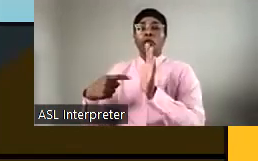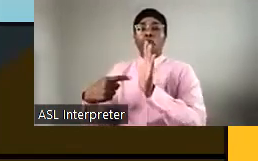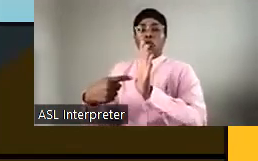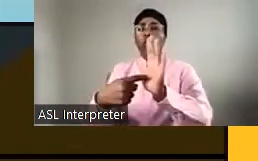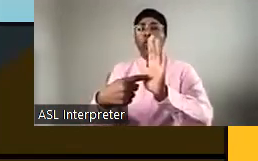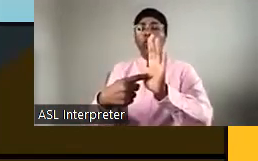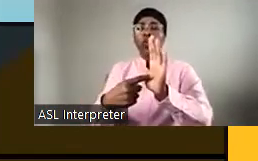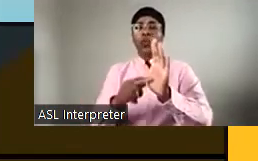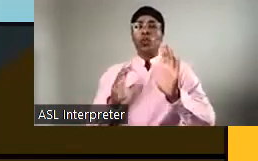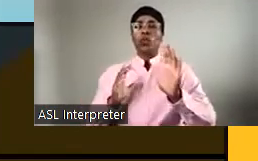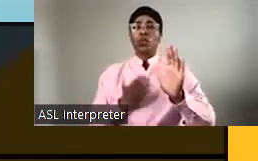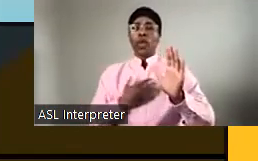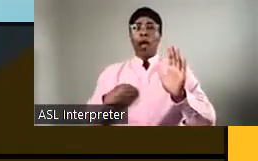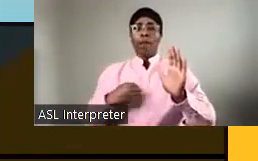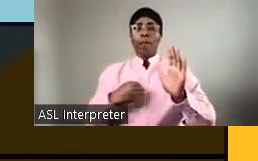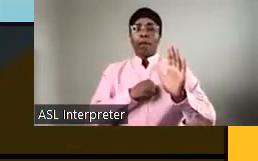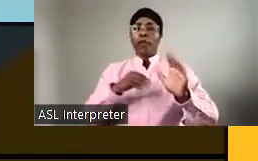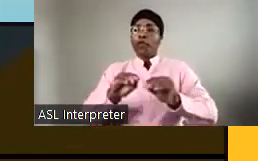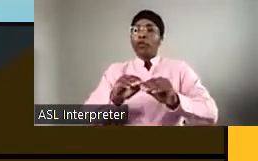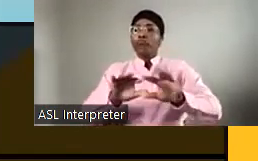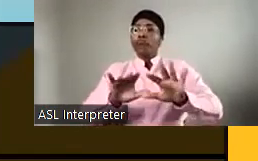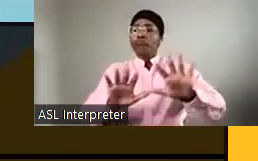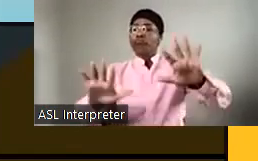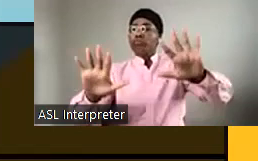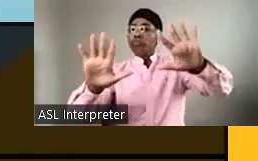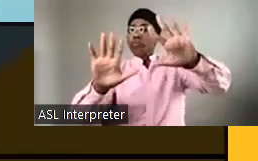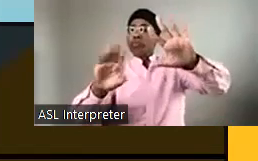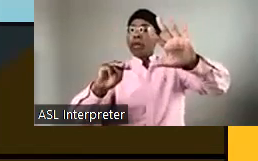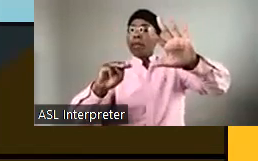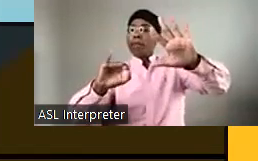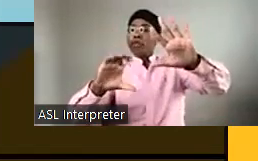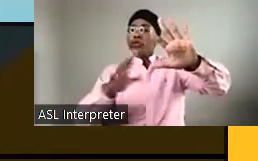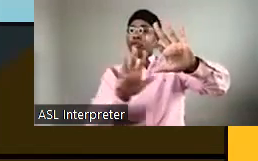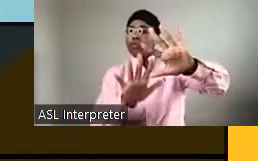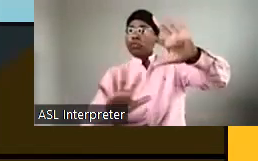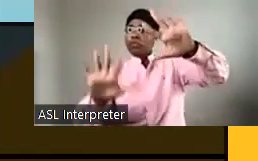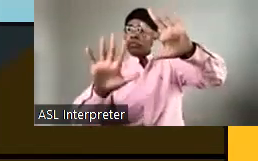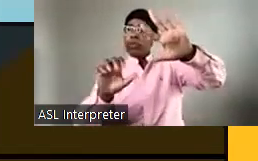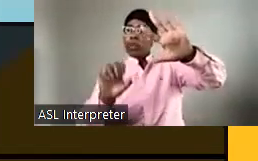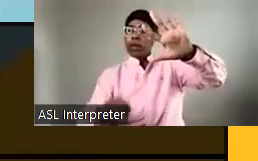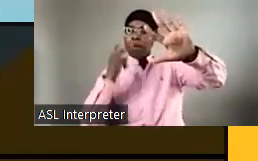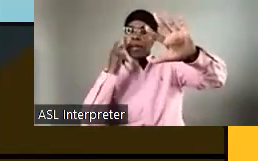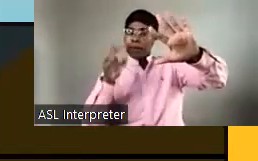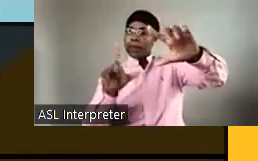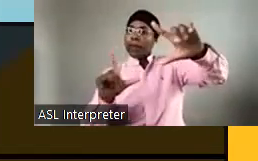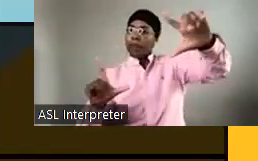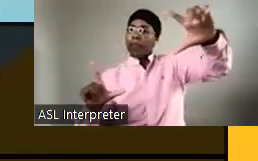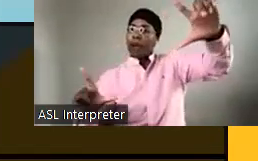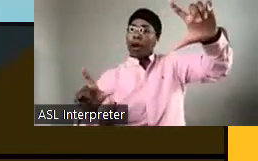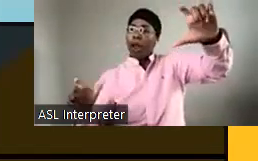of our membership across the state of Michigan. And so you can see we have a really broad membership.